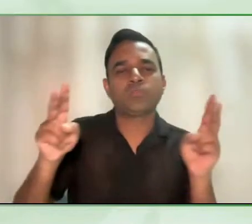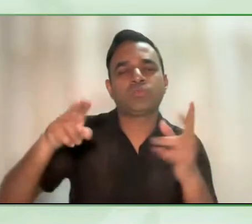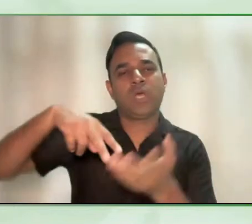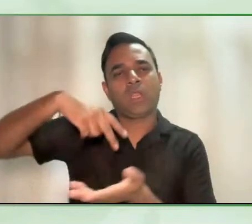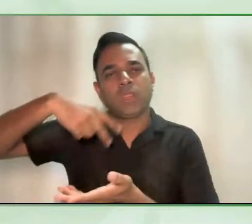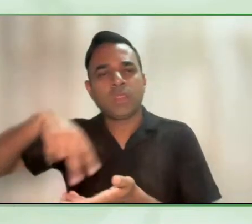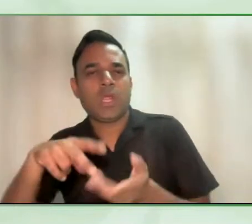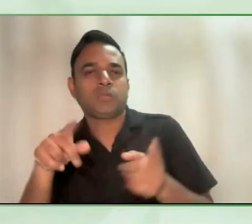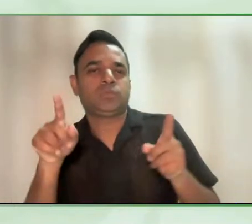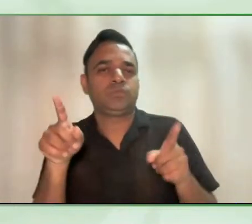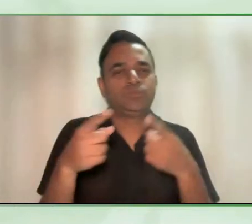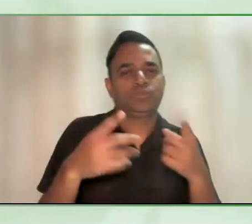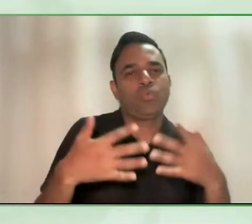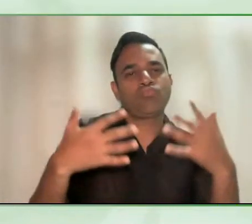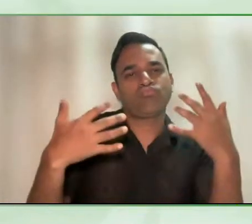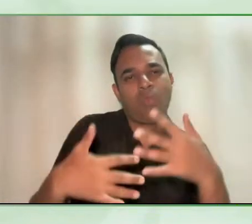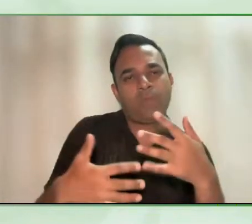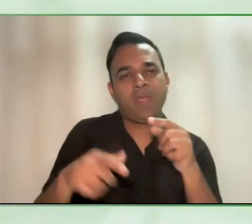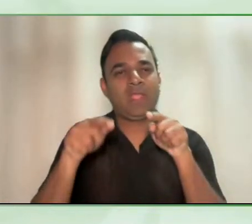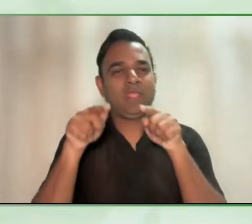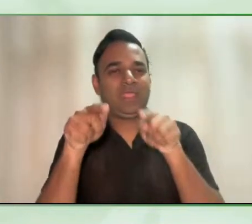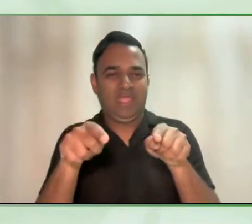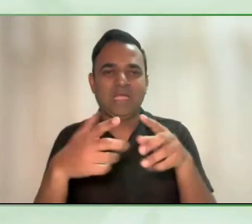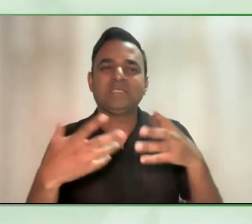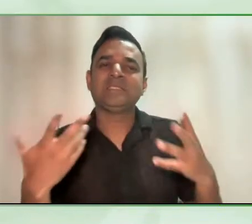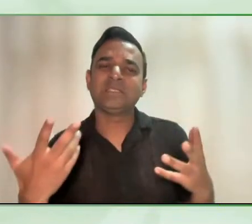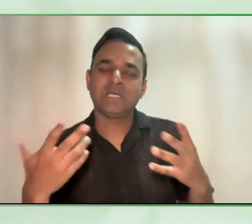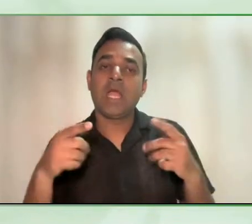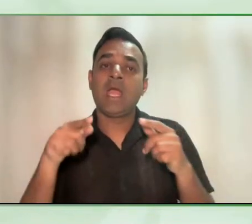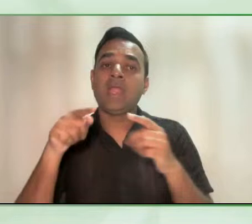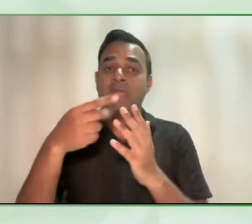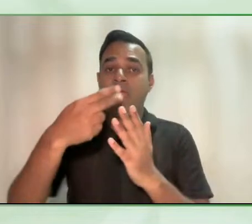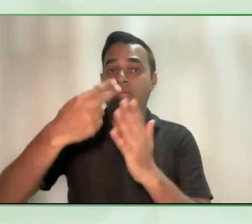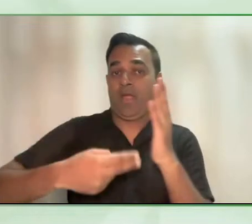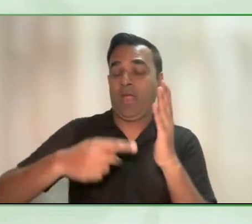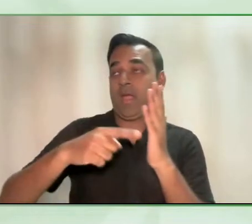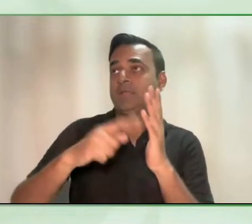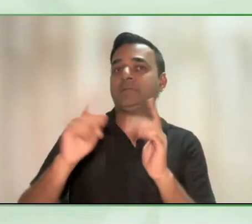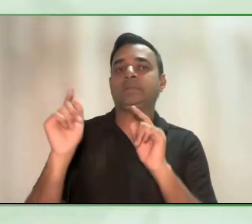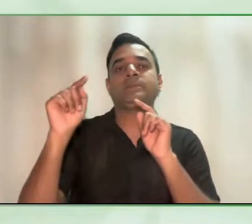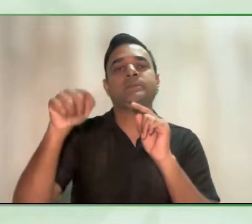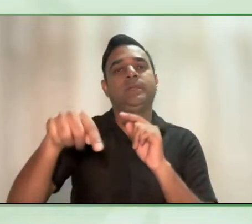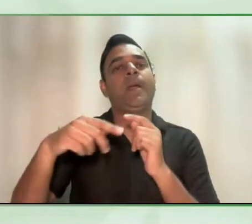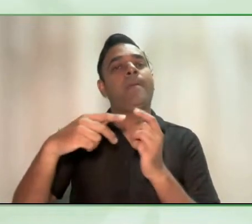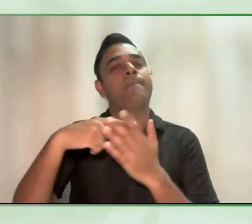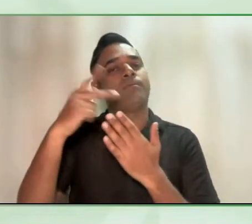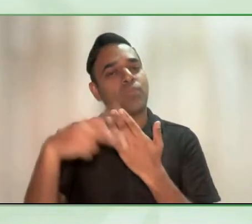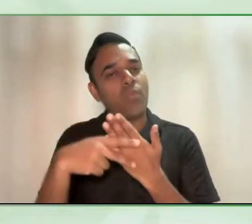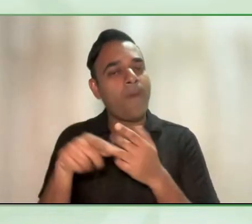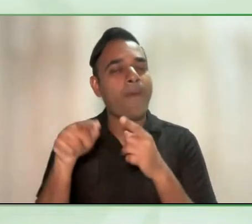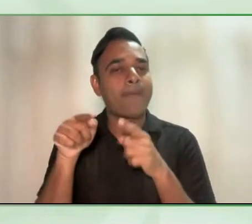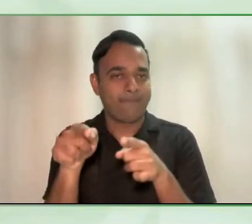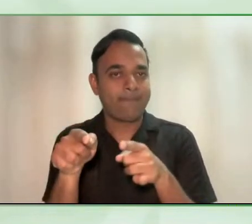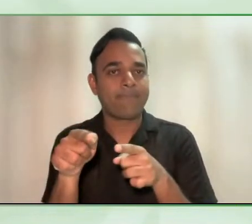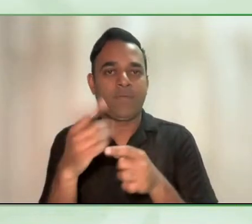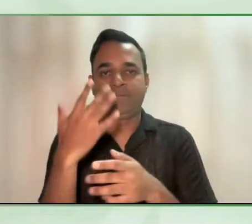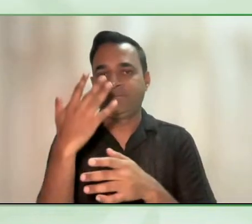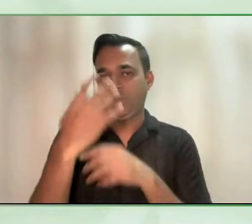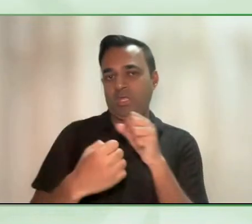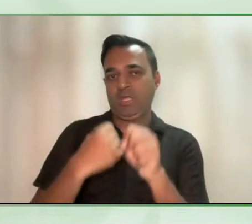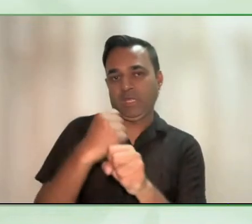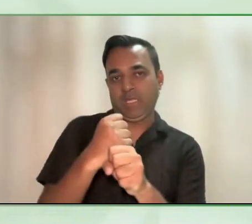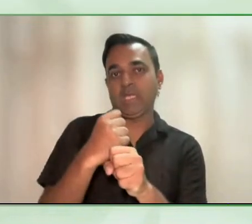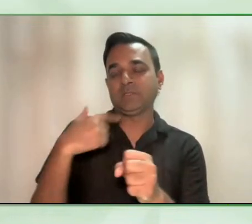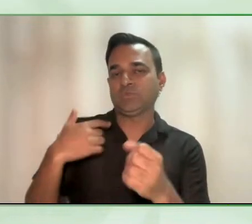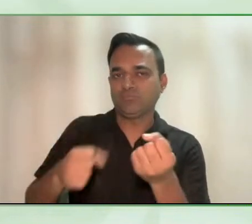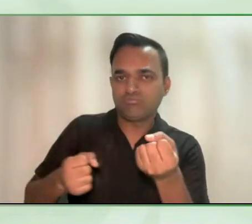sets in this kind of more apprenticeship based model towards employment. So we're looking at developing their profile